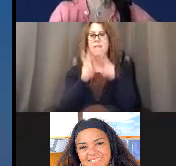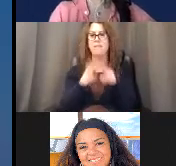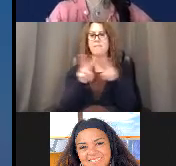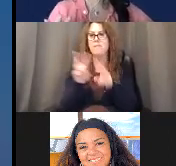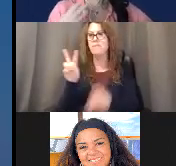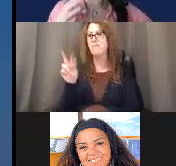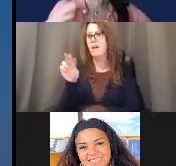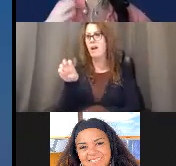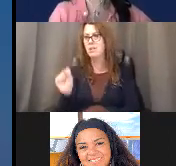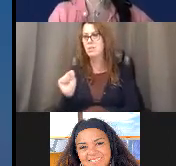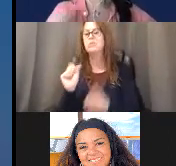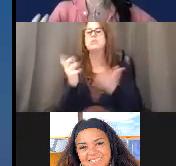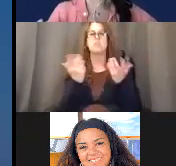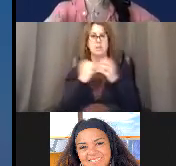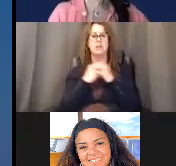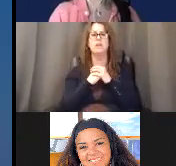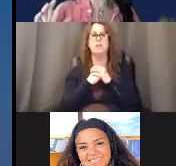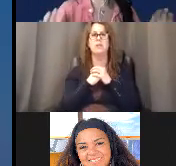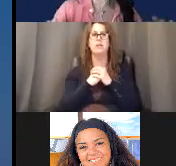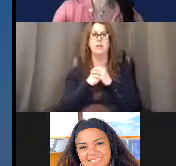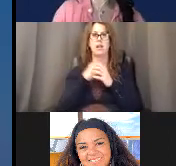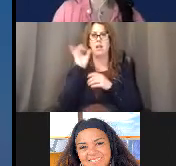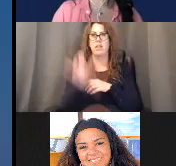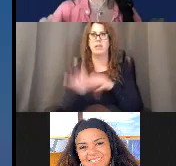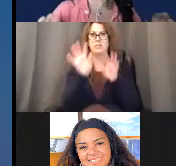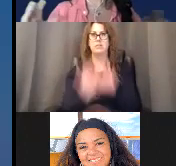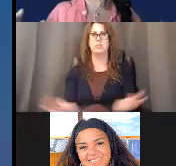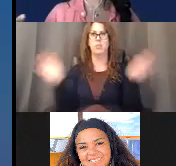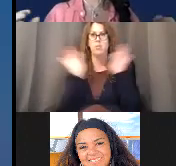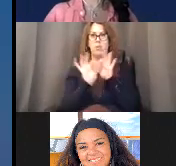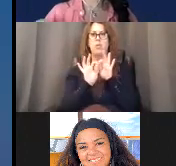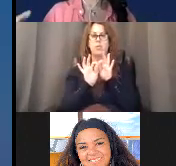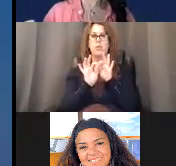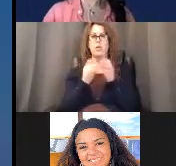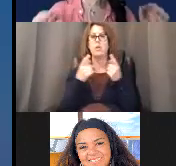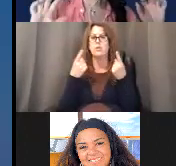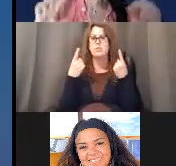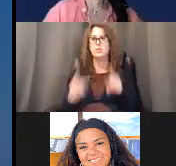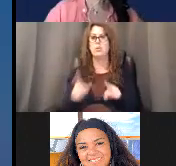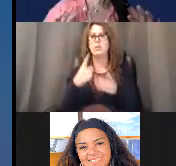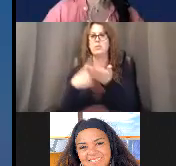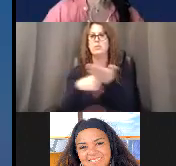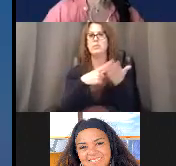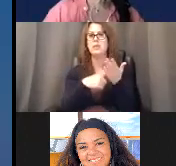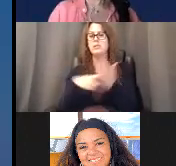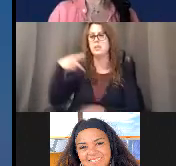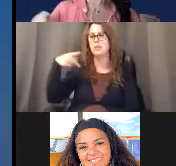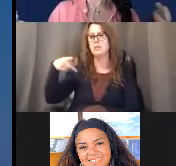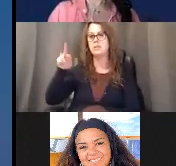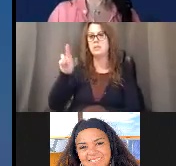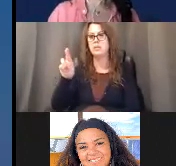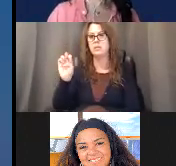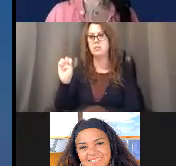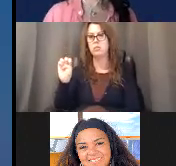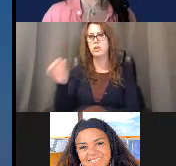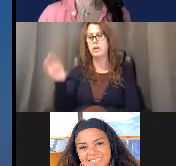there, because it is really a big deal. And I almost feel when you talk about pretextual stops and stuff, it can almost like land flat, but